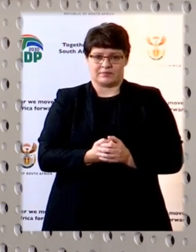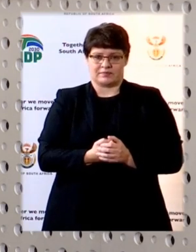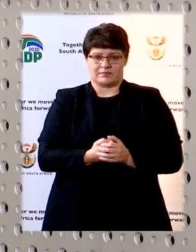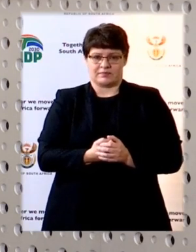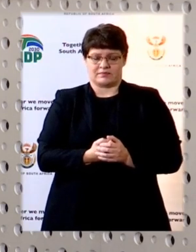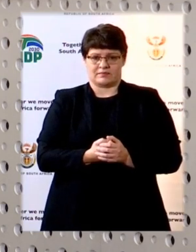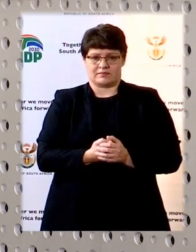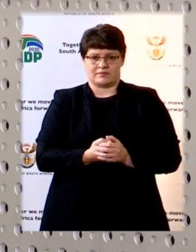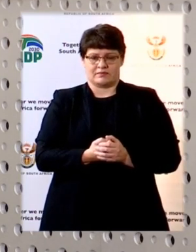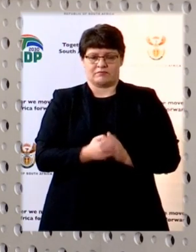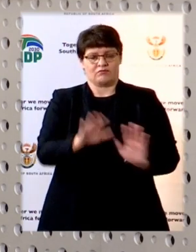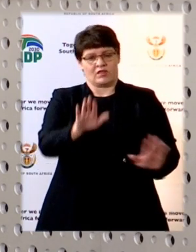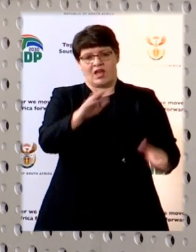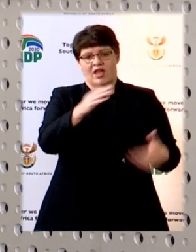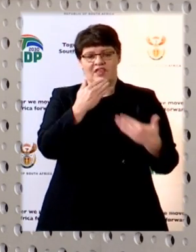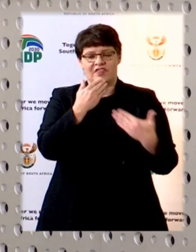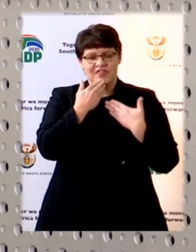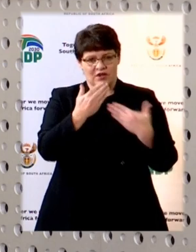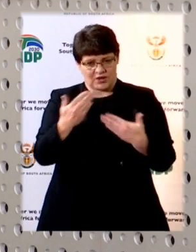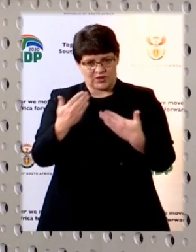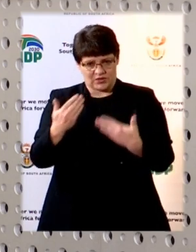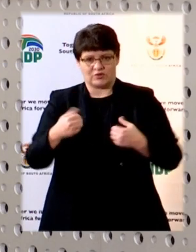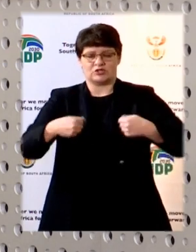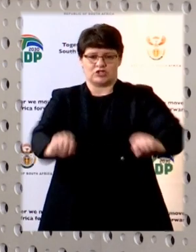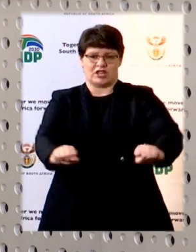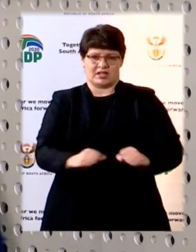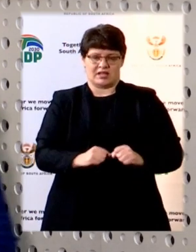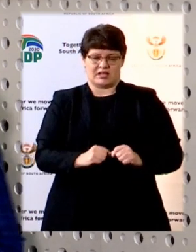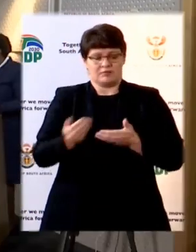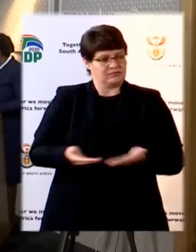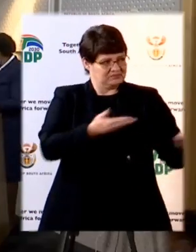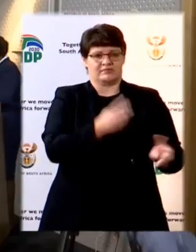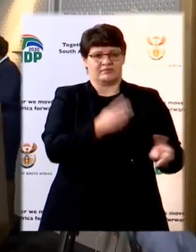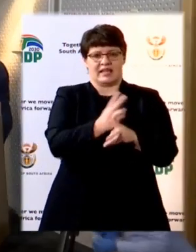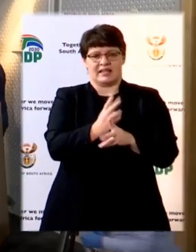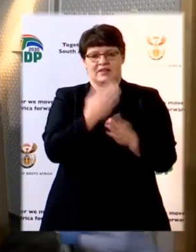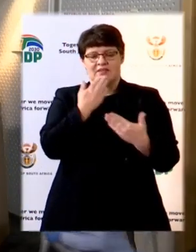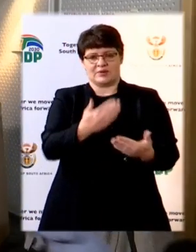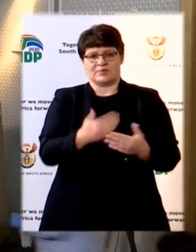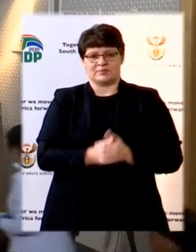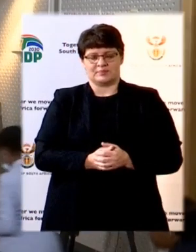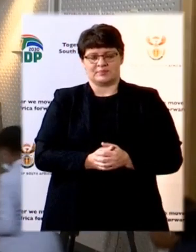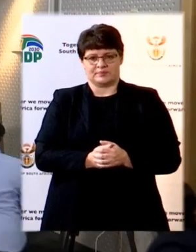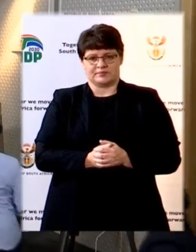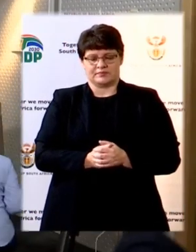and the directives thereof. Thank you very much, Chairperson. I hand over to you, Minister Mtim.